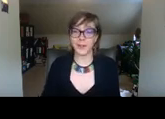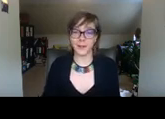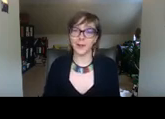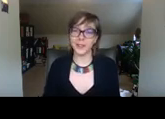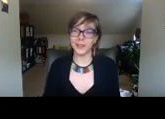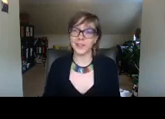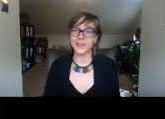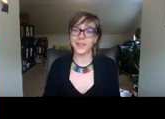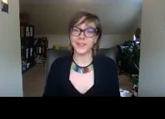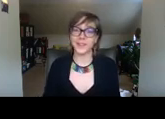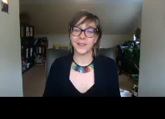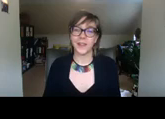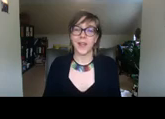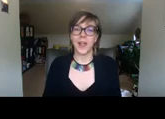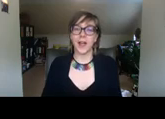lot about technology.